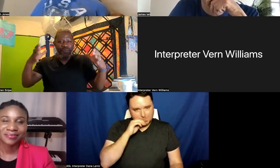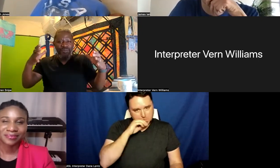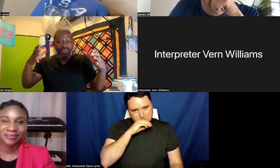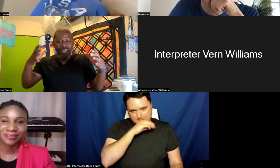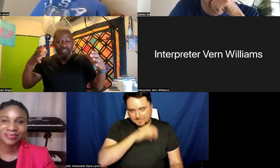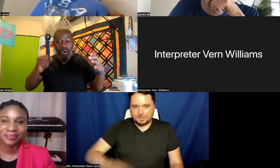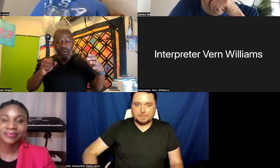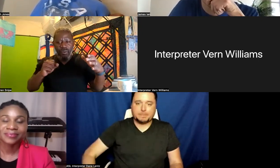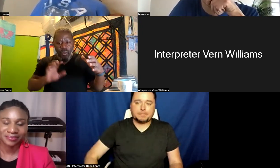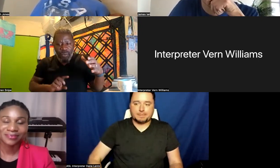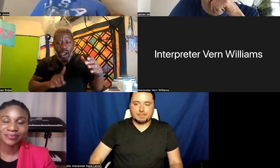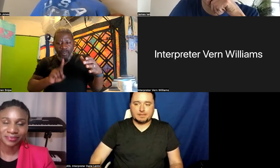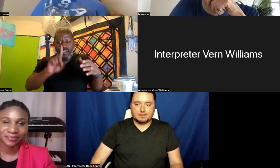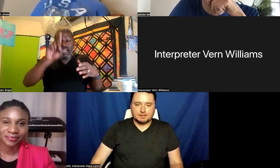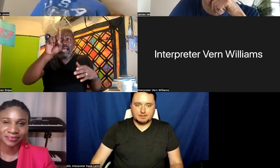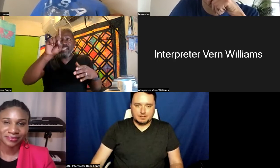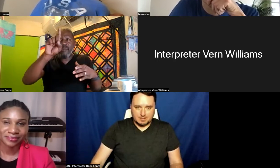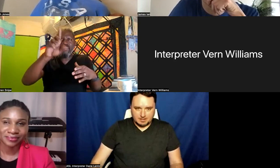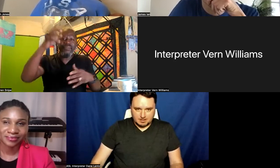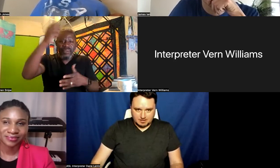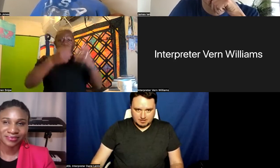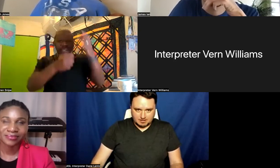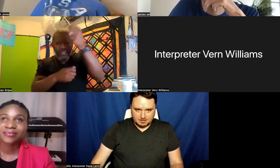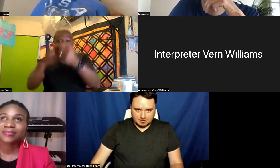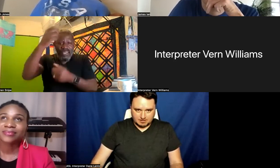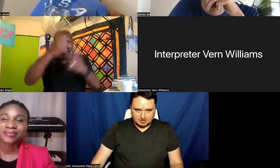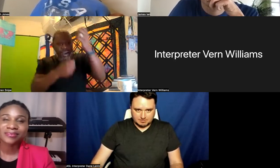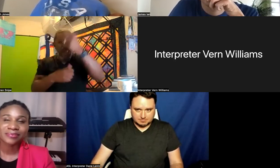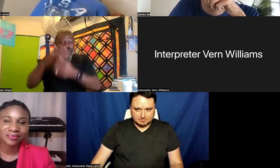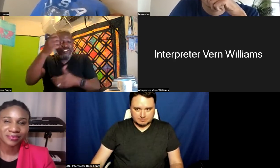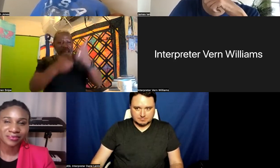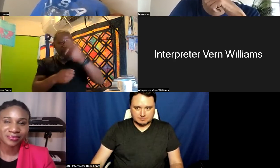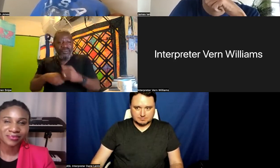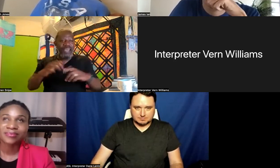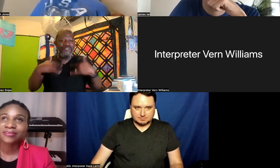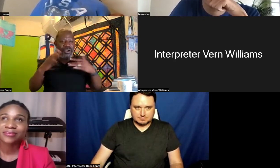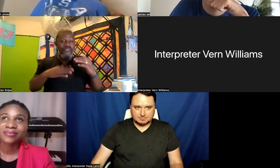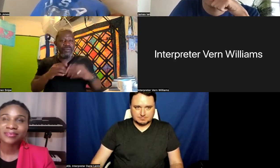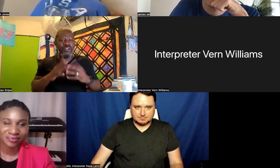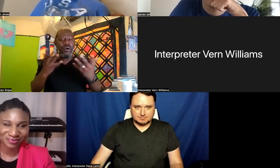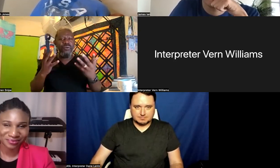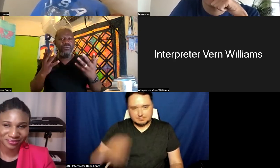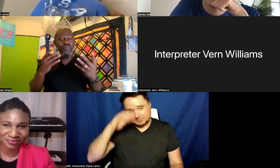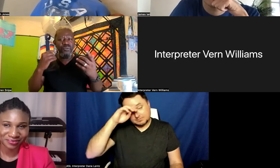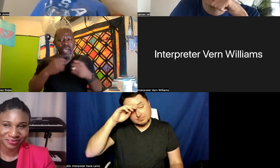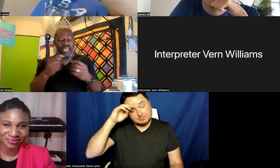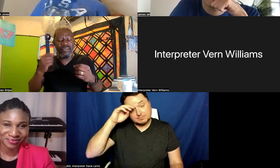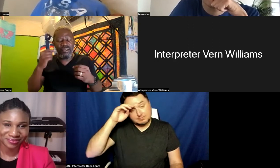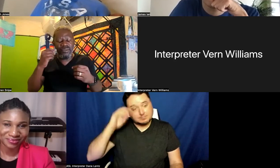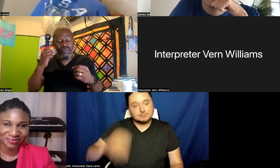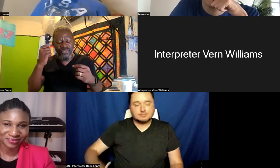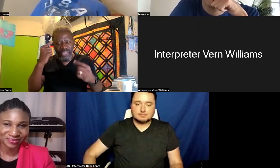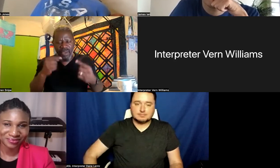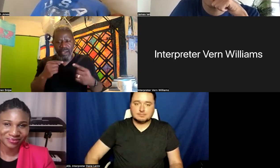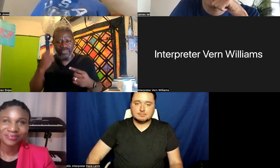barrel. So when one person climbs up and then everyone trying to pull them down, they feel comfortable. So try to get